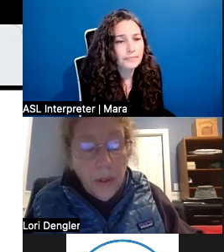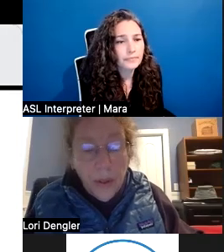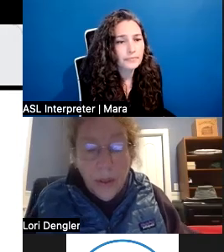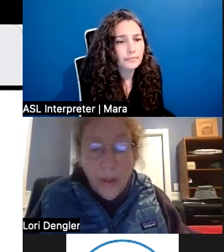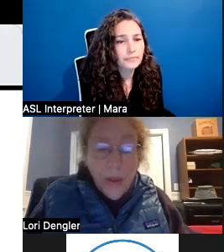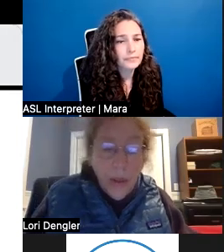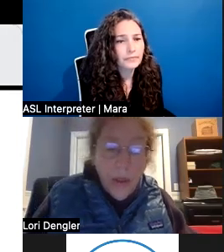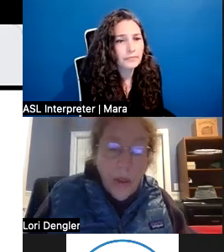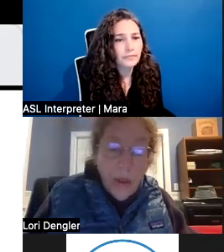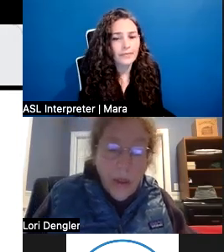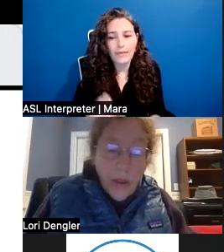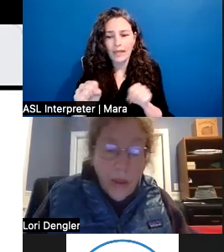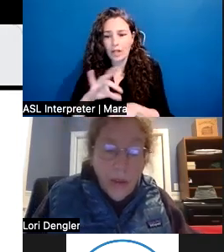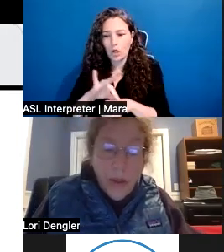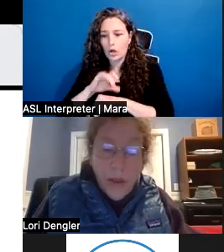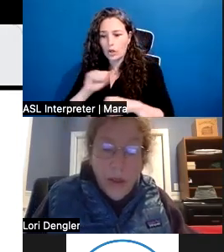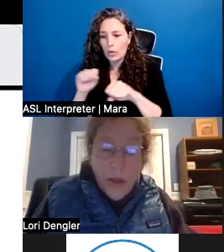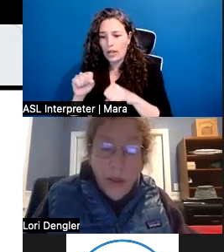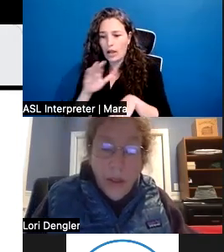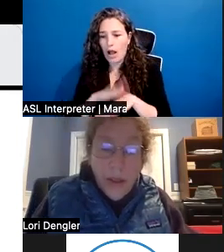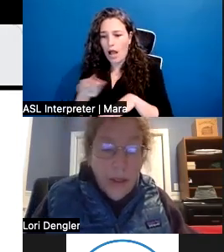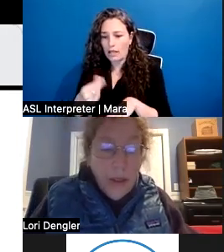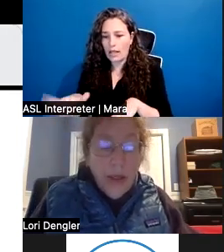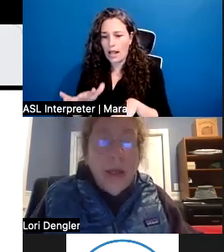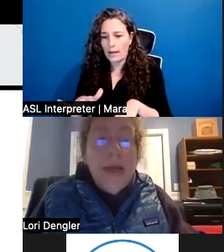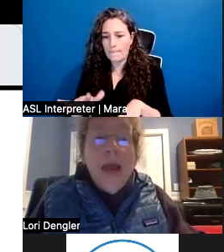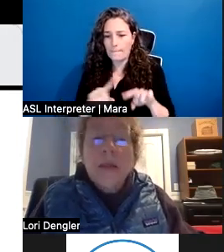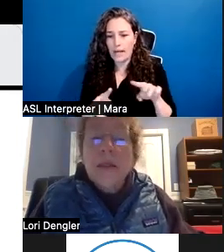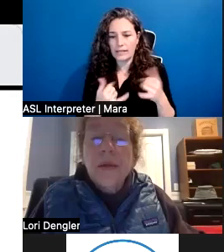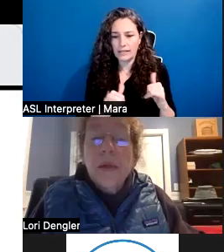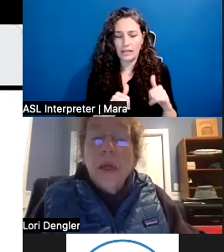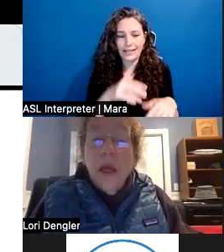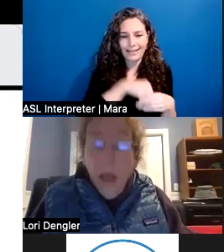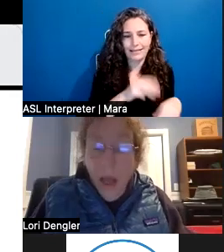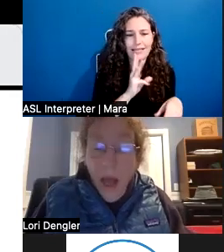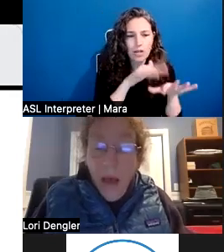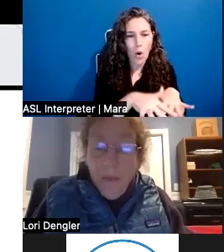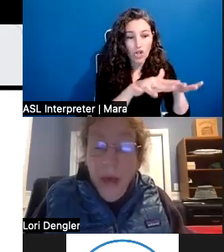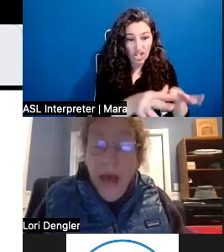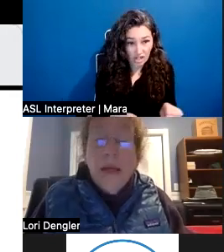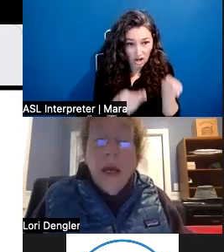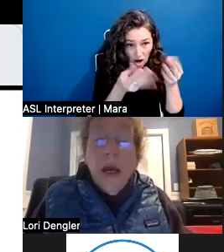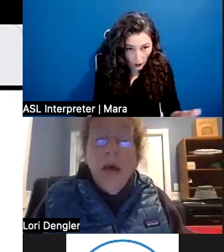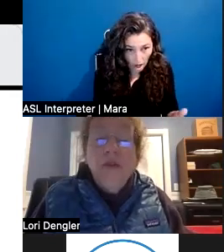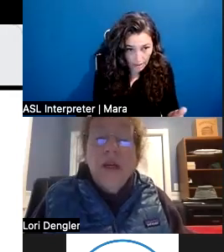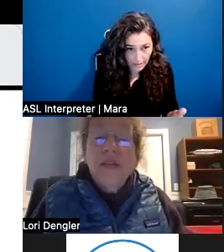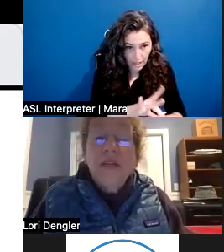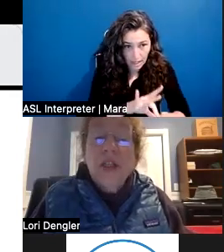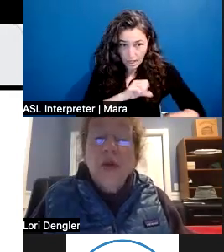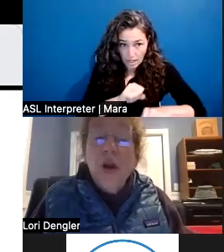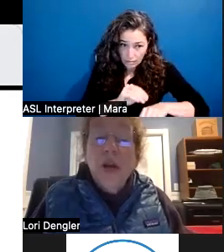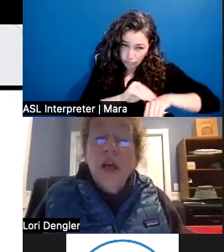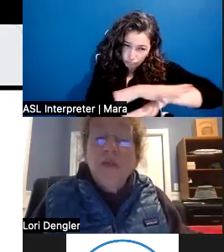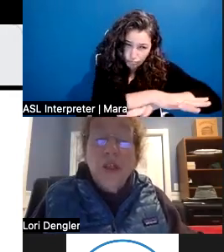Can an earthquake on land but near the ocean cause a tsunami? Yes, but a very